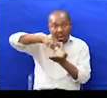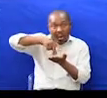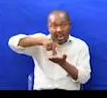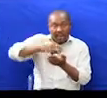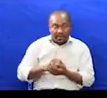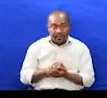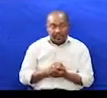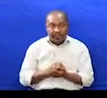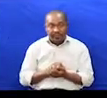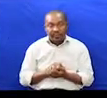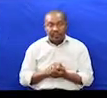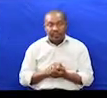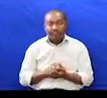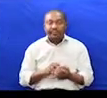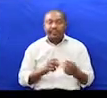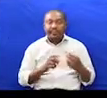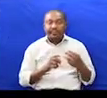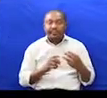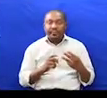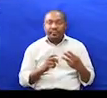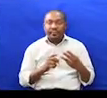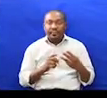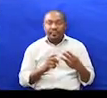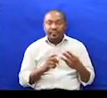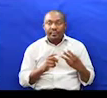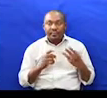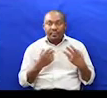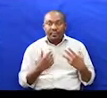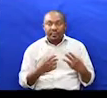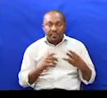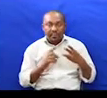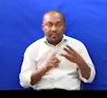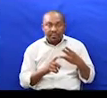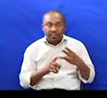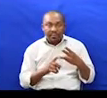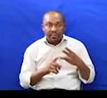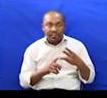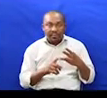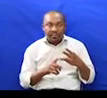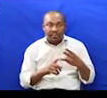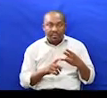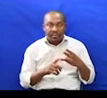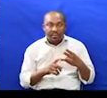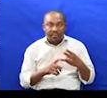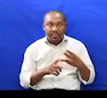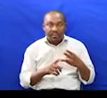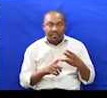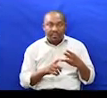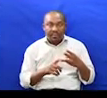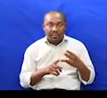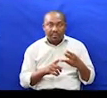100-shilling coin. And now let's see this. This is a bottle,